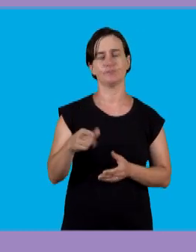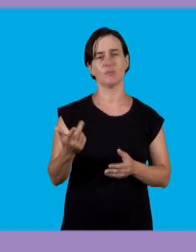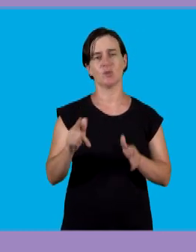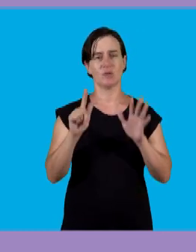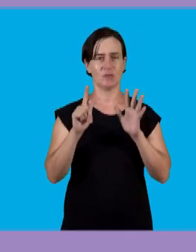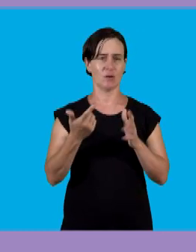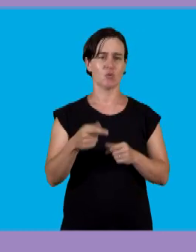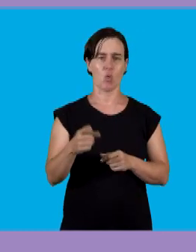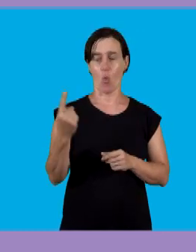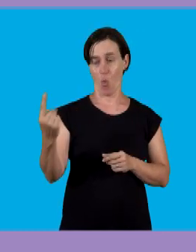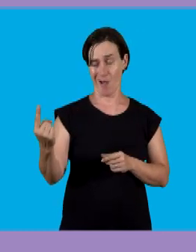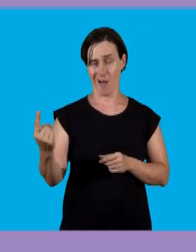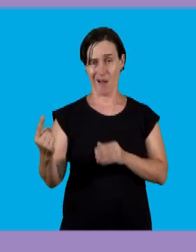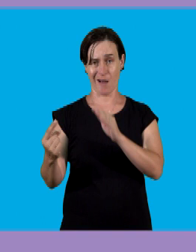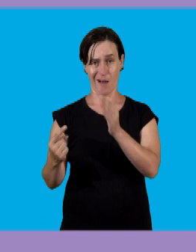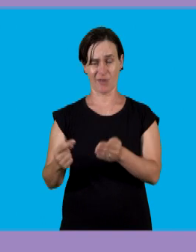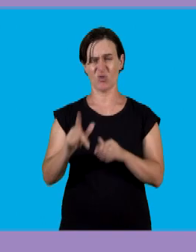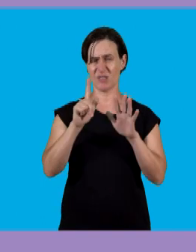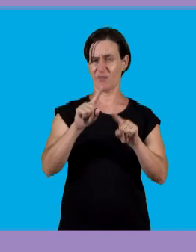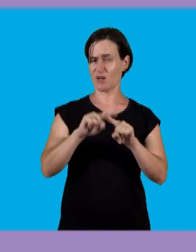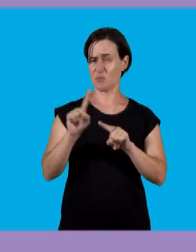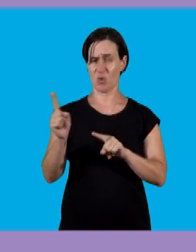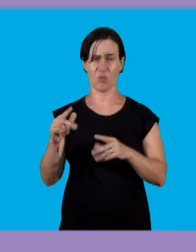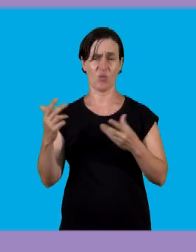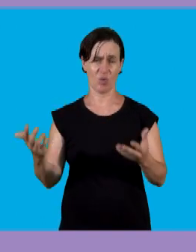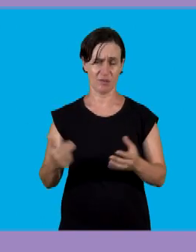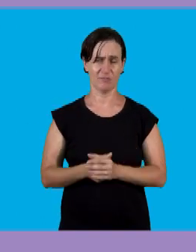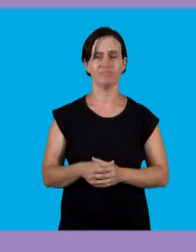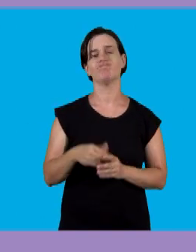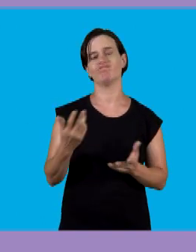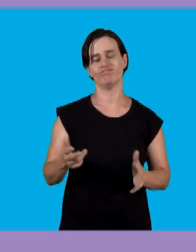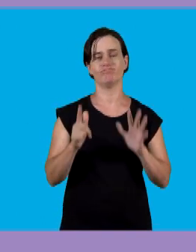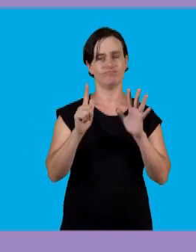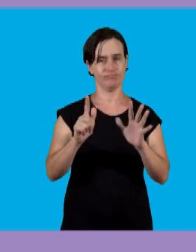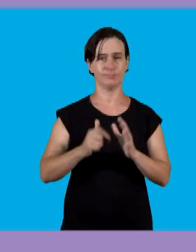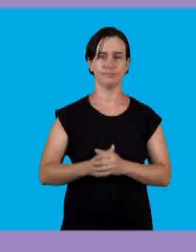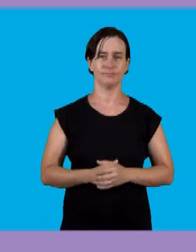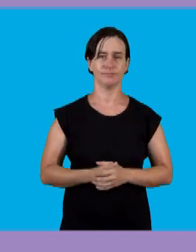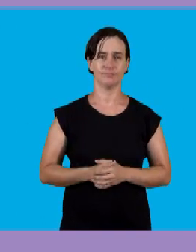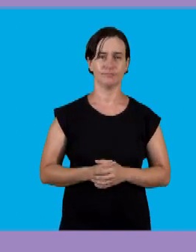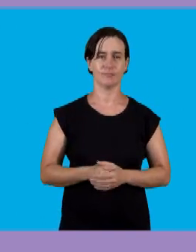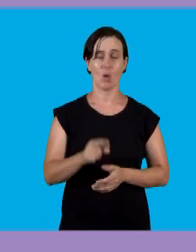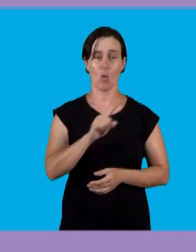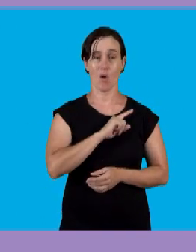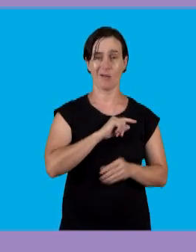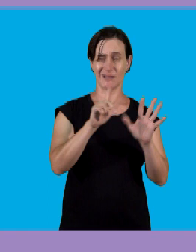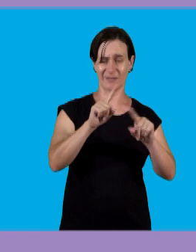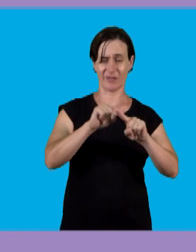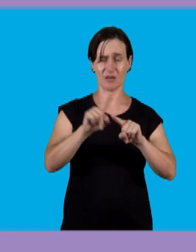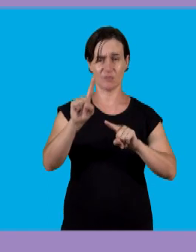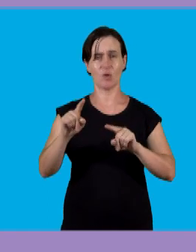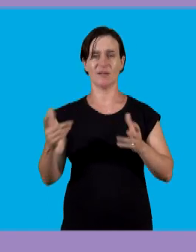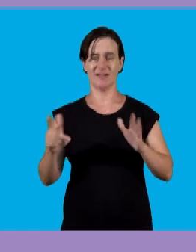to 1. And of course, what is our answer going to be there? Our answer is going to be 7, because 7 multiplied by 1